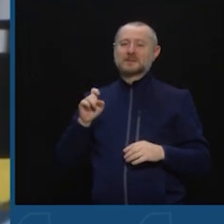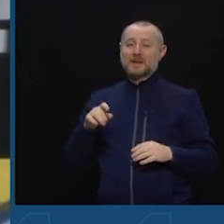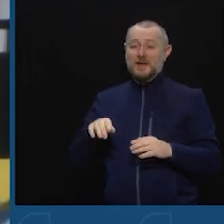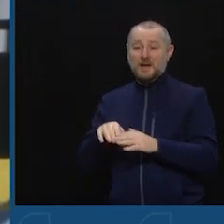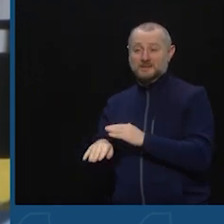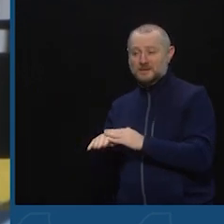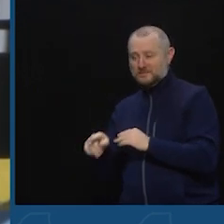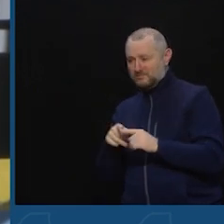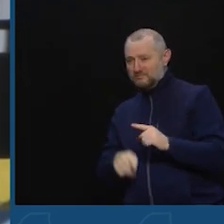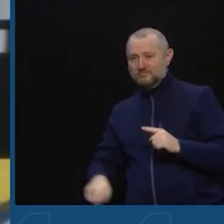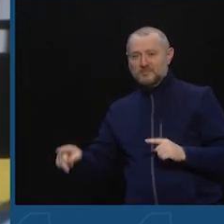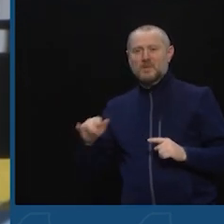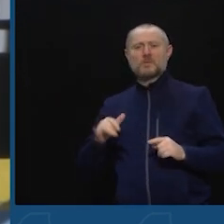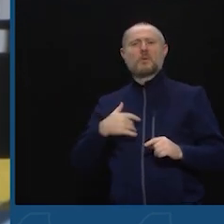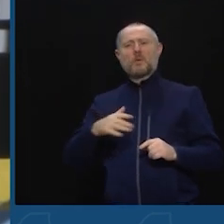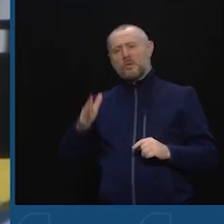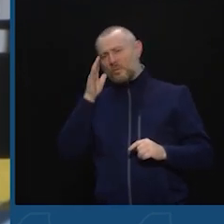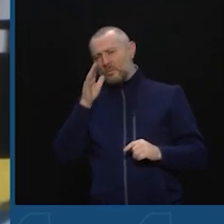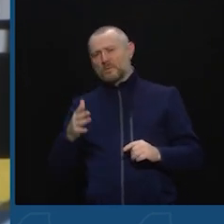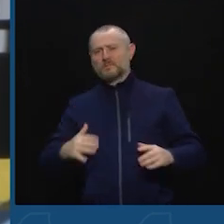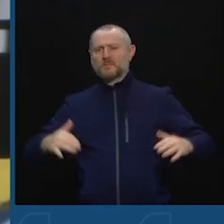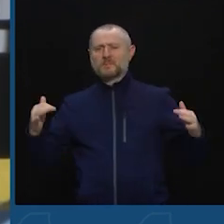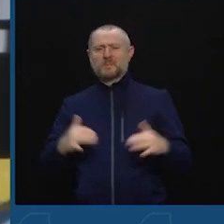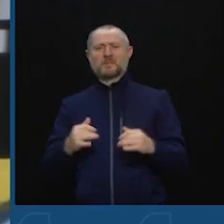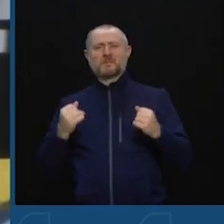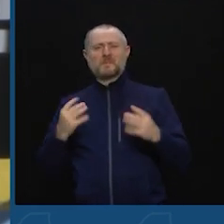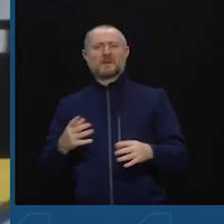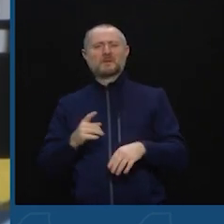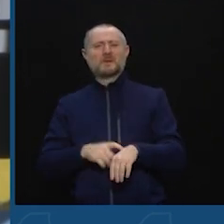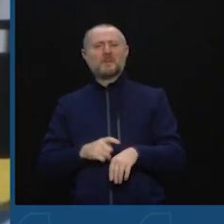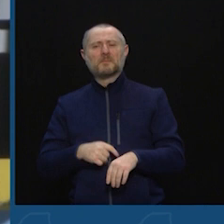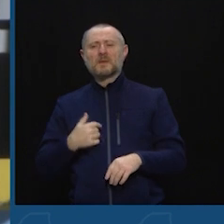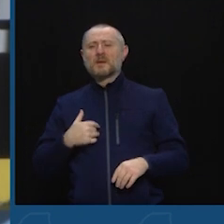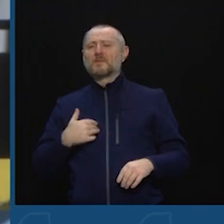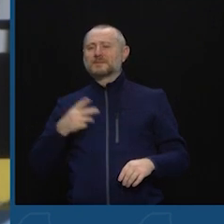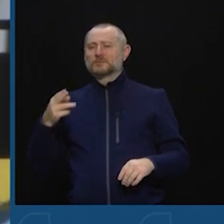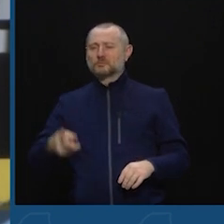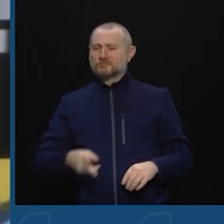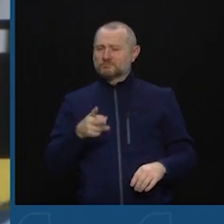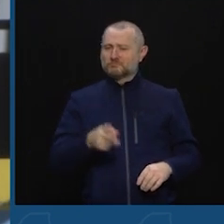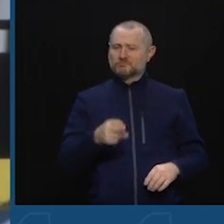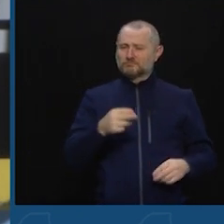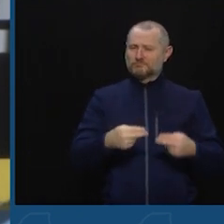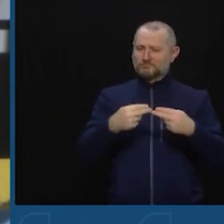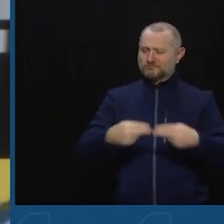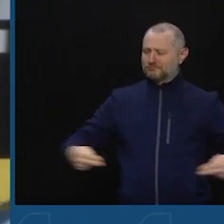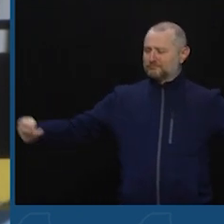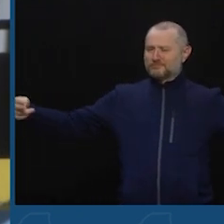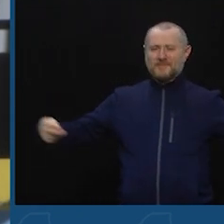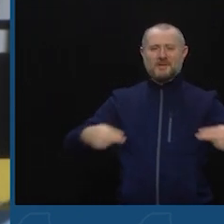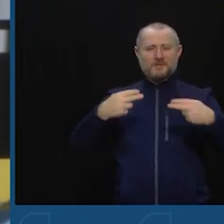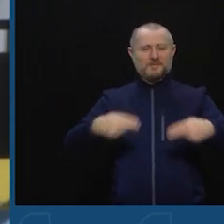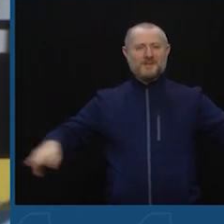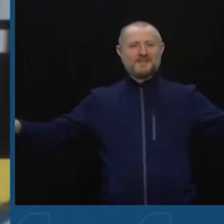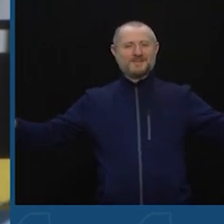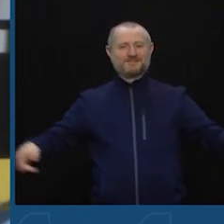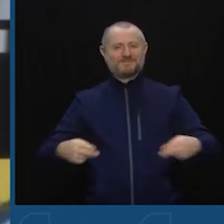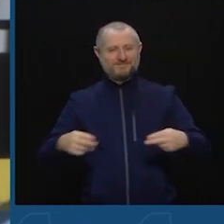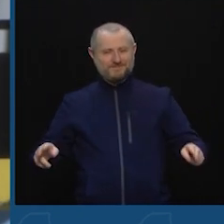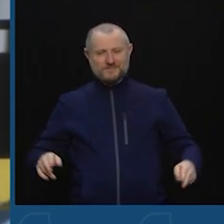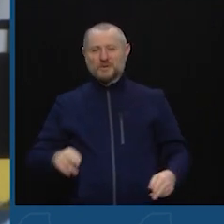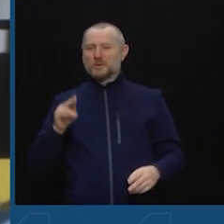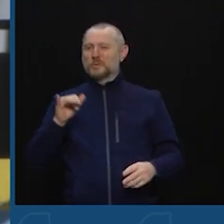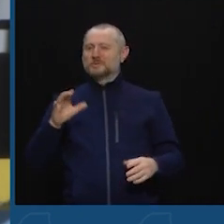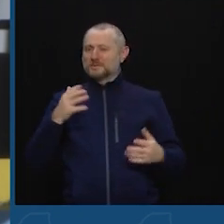gathering many more times. I have my scissors sharpened for ribbons all over the city and the state, and I'm very excited, and I'm just